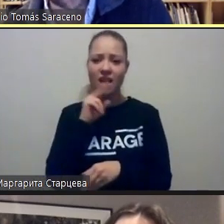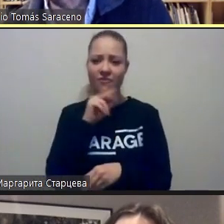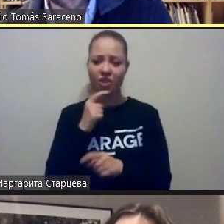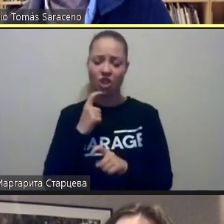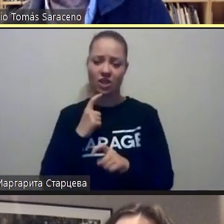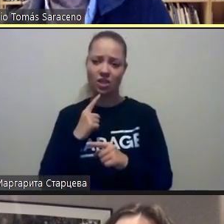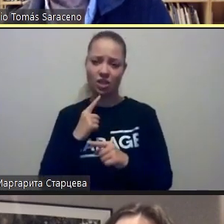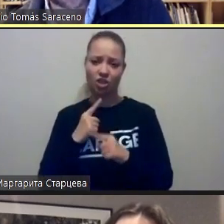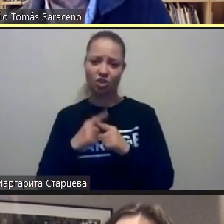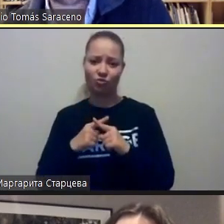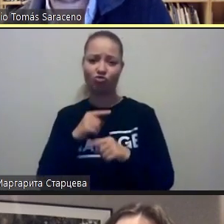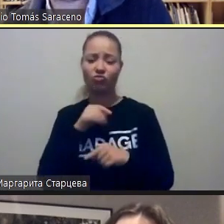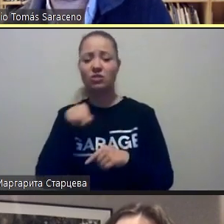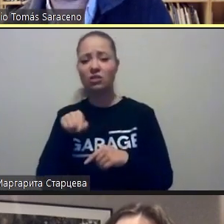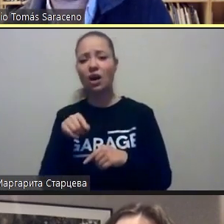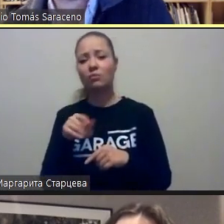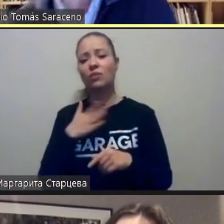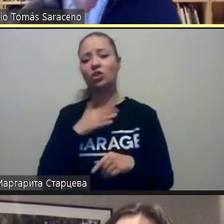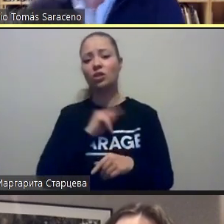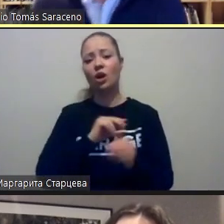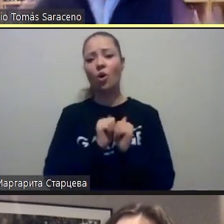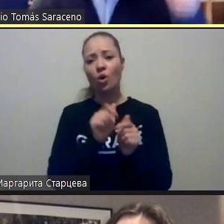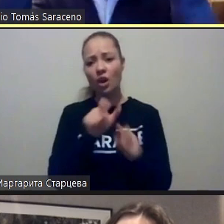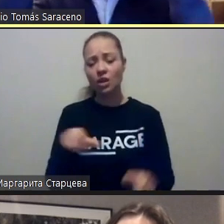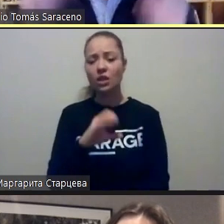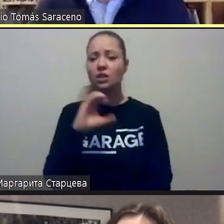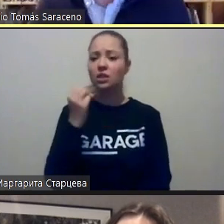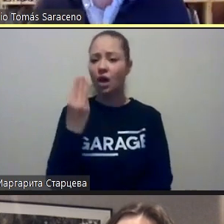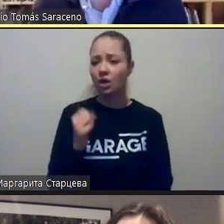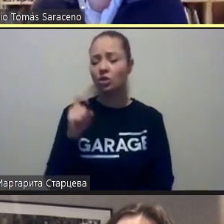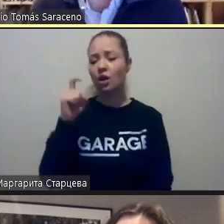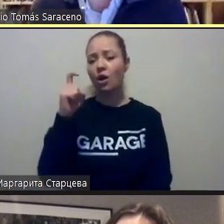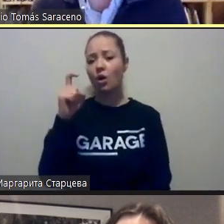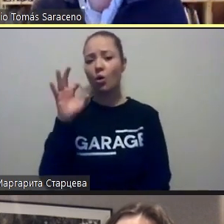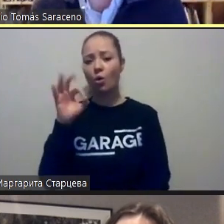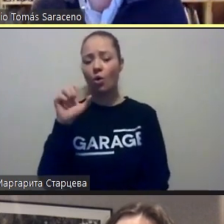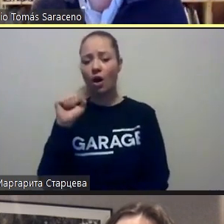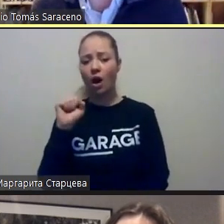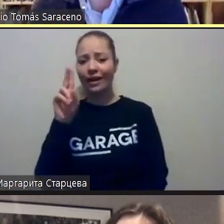are working in Argentina on trying to lift up these